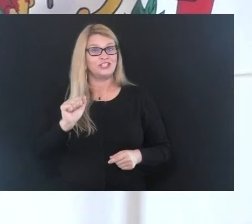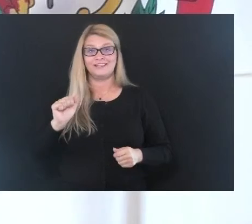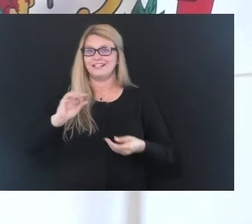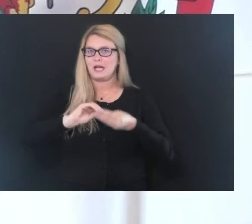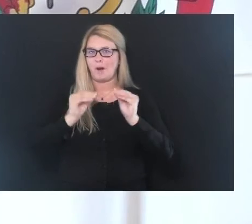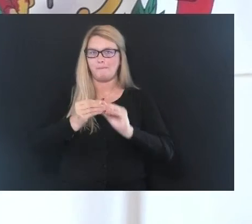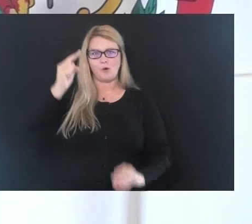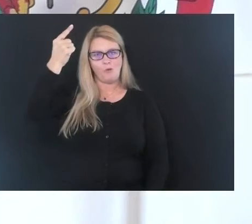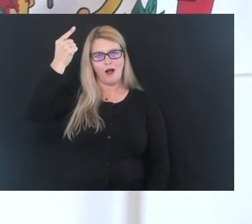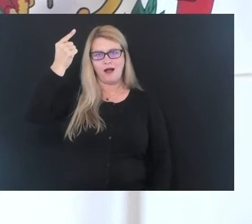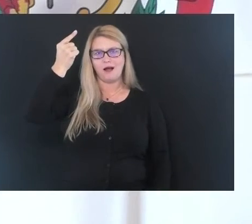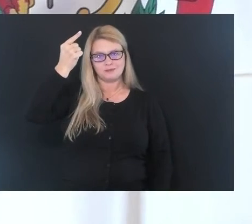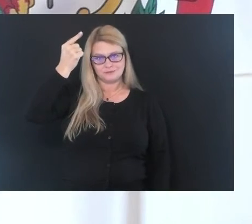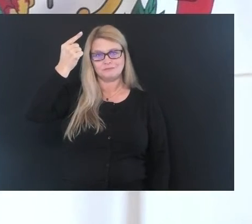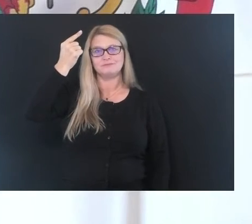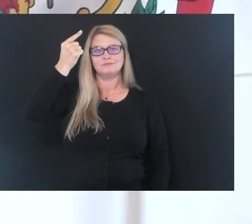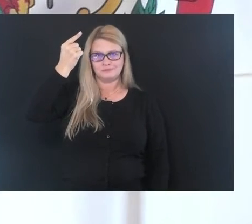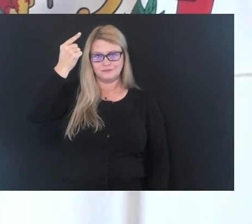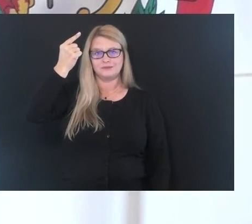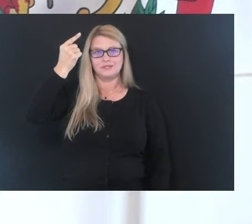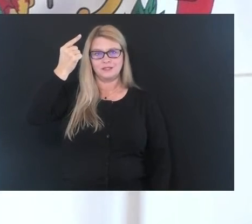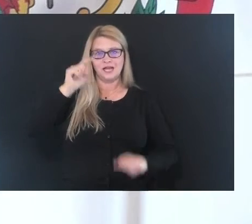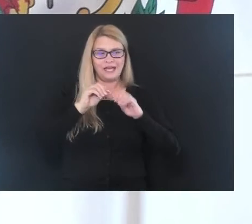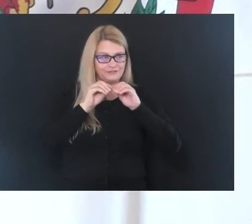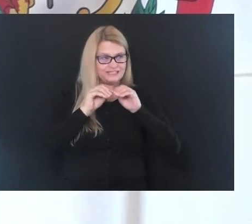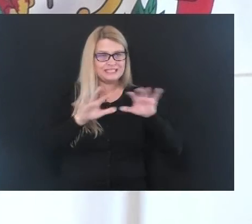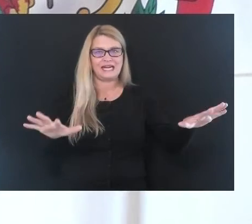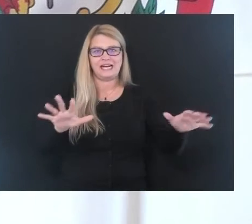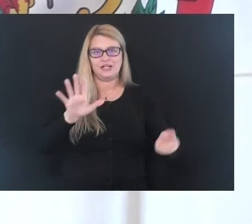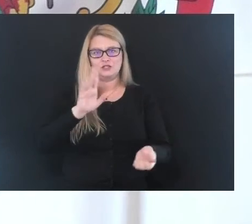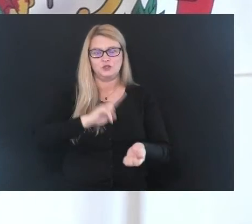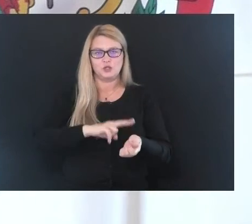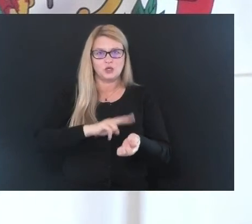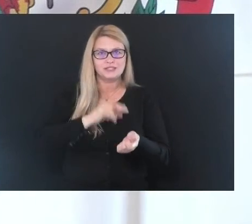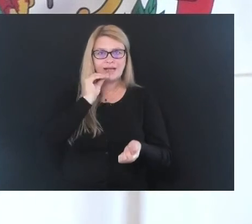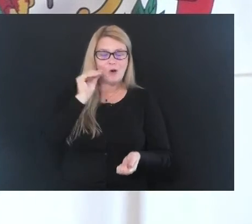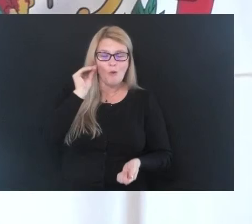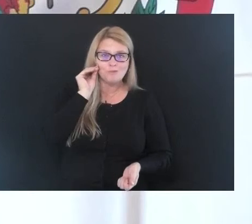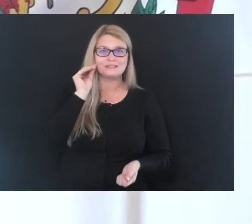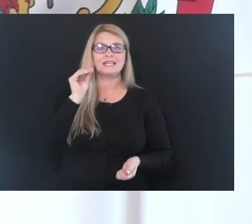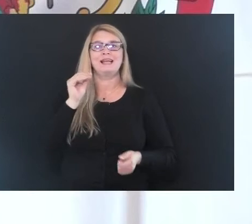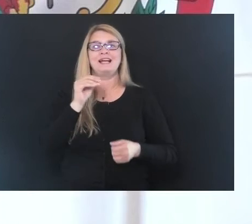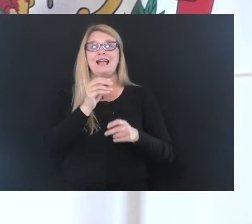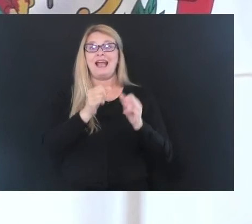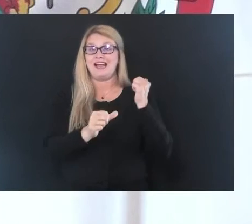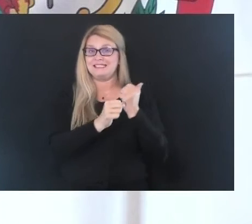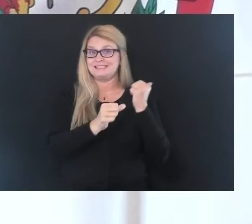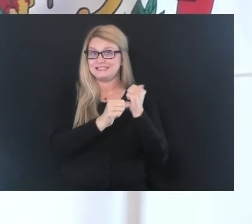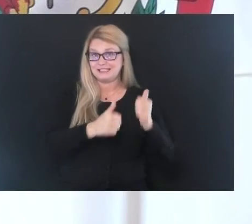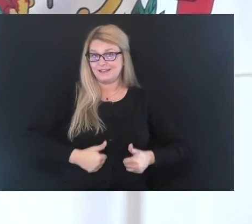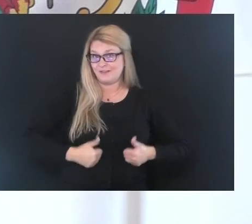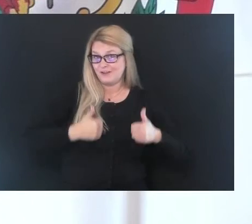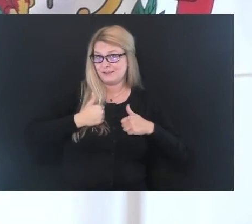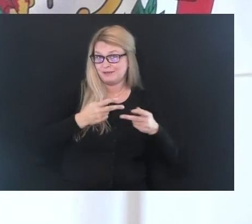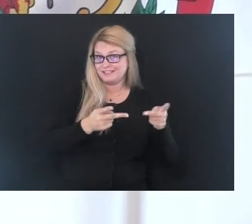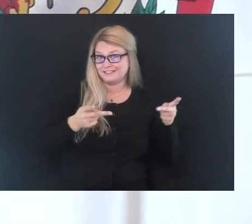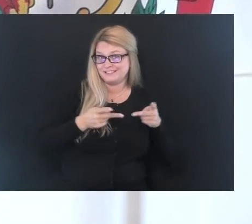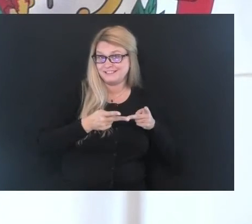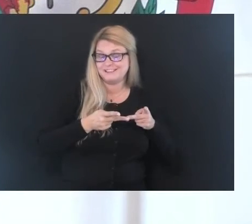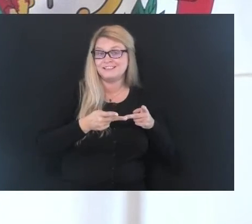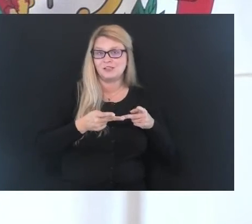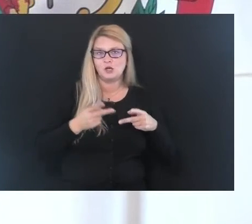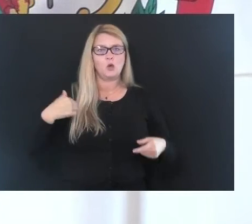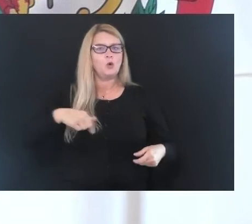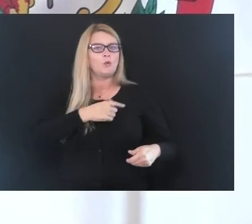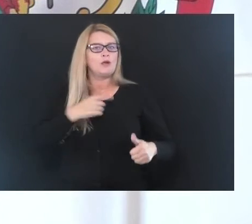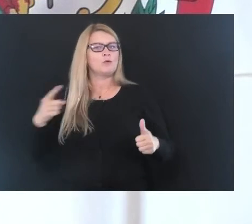in distribution of the COVID vaccines to our nursing homes and assisted living. We were the